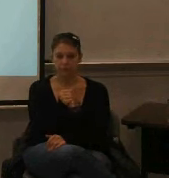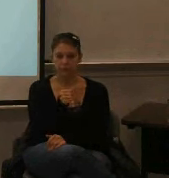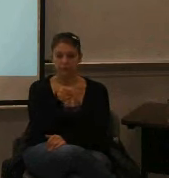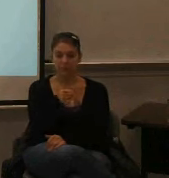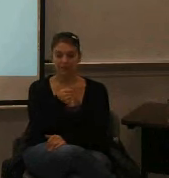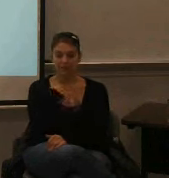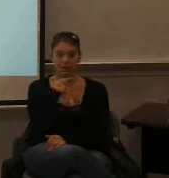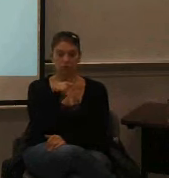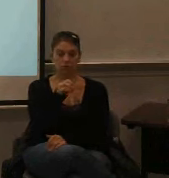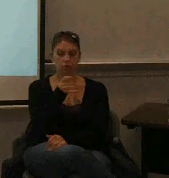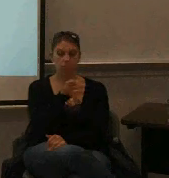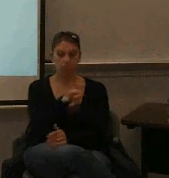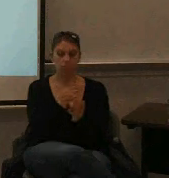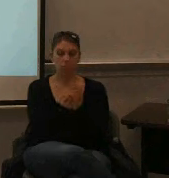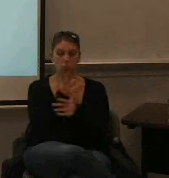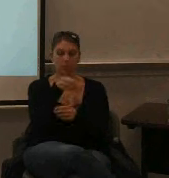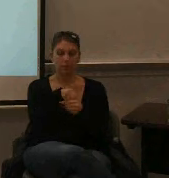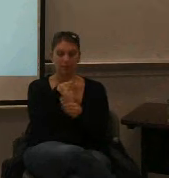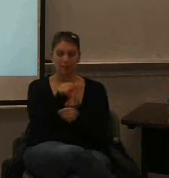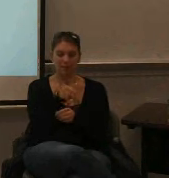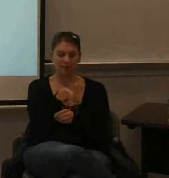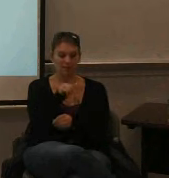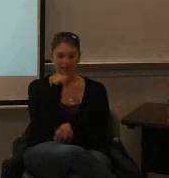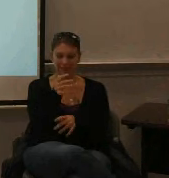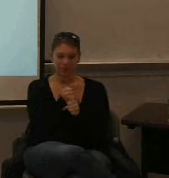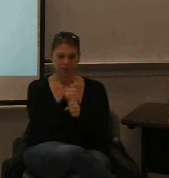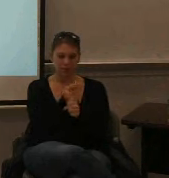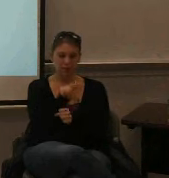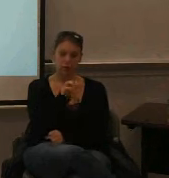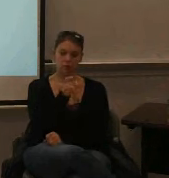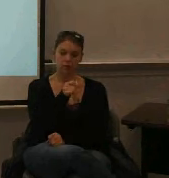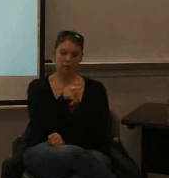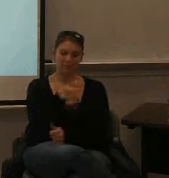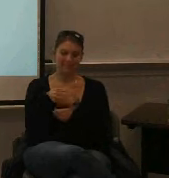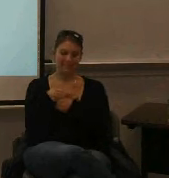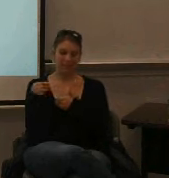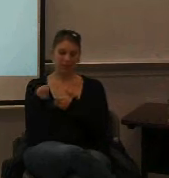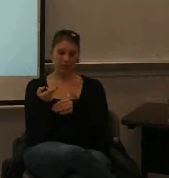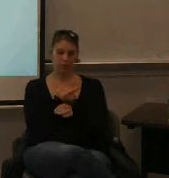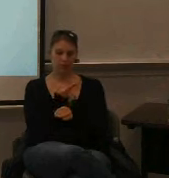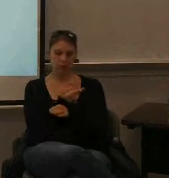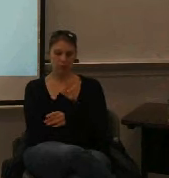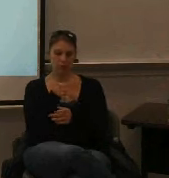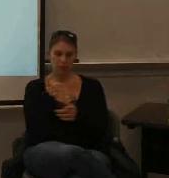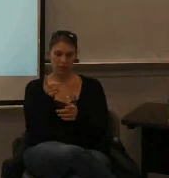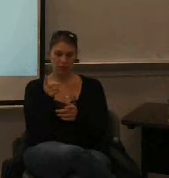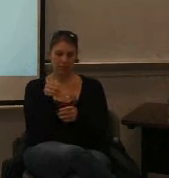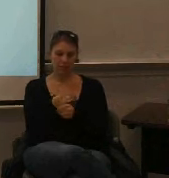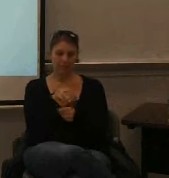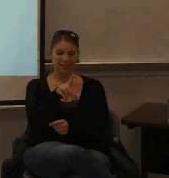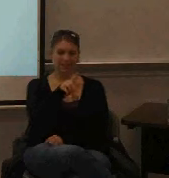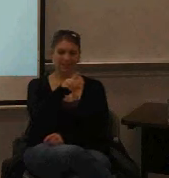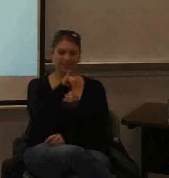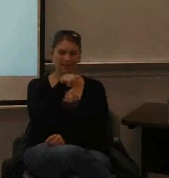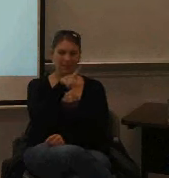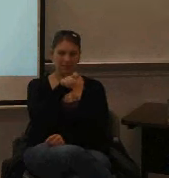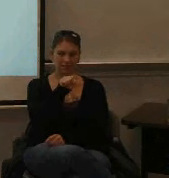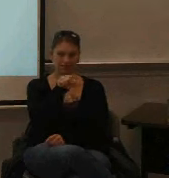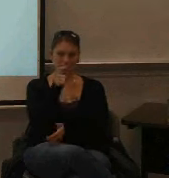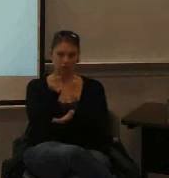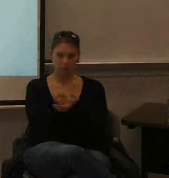that had a toxic bloom in it, and they didn't get the toxin out, and they used it as in a dialysis treatment